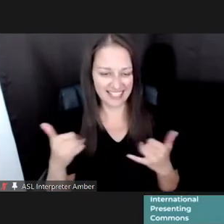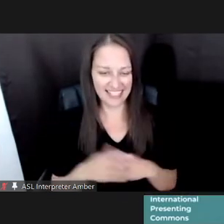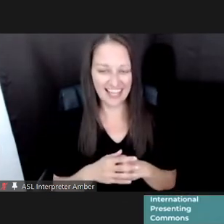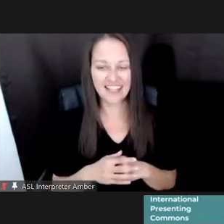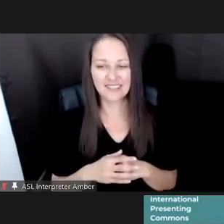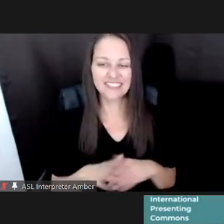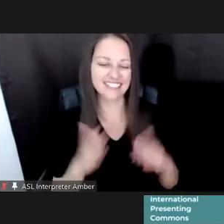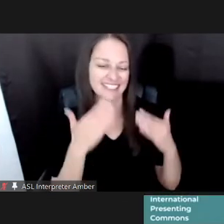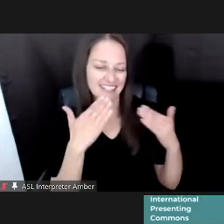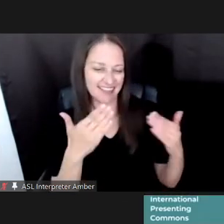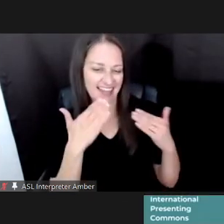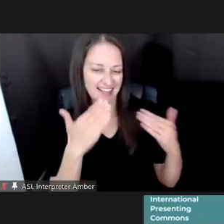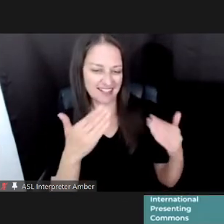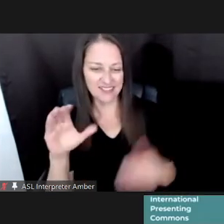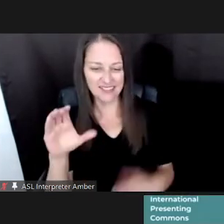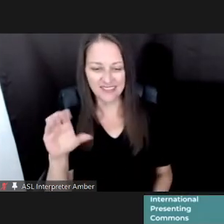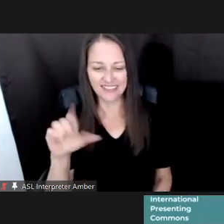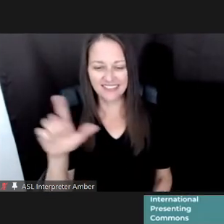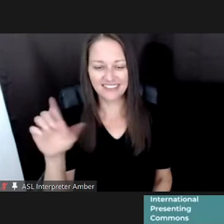Colleen.